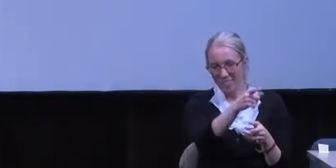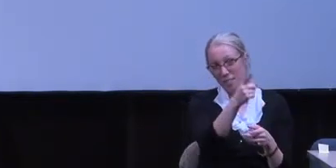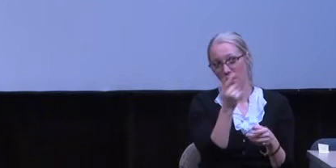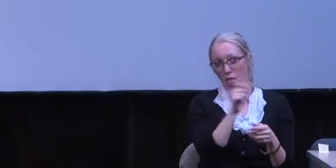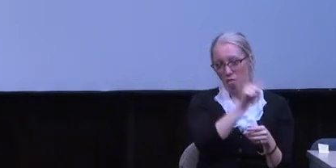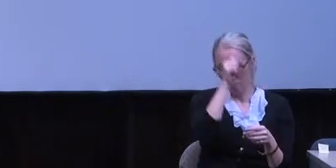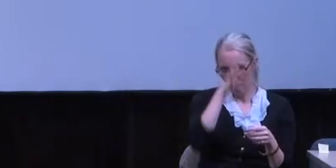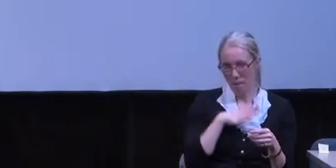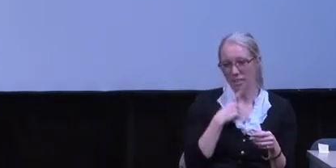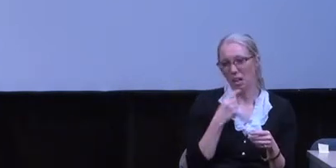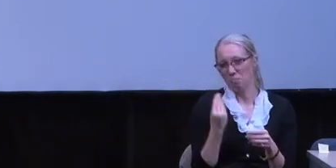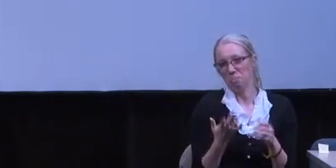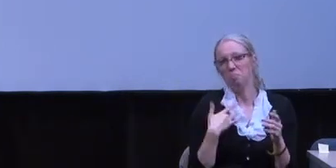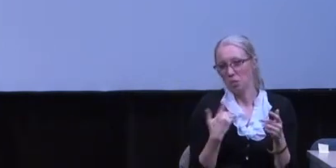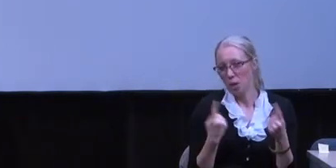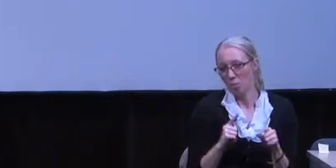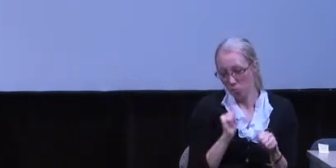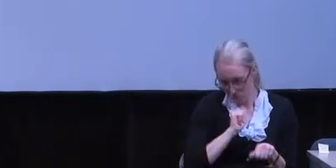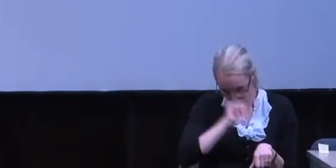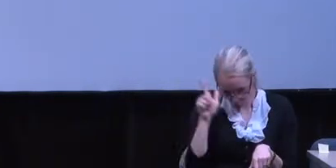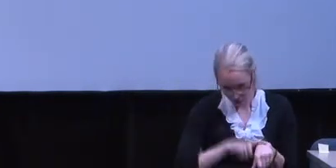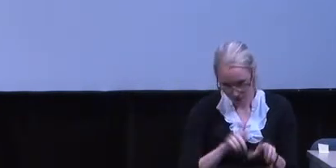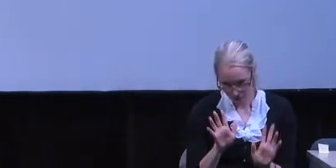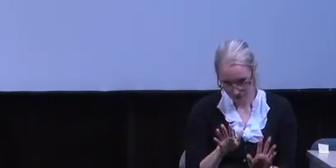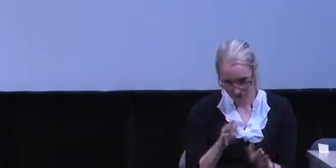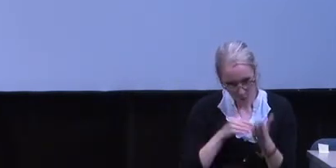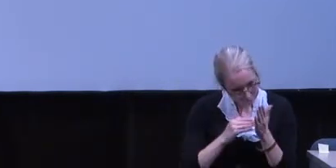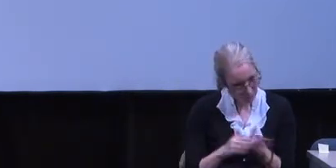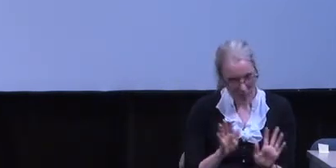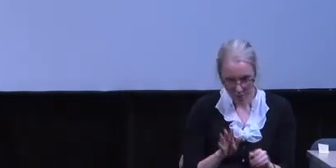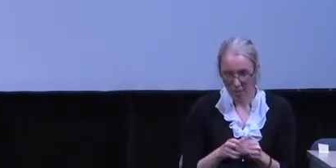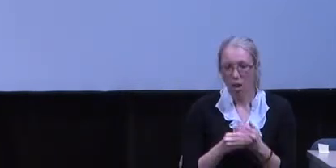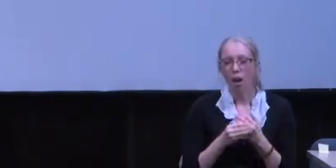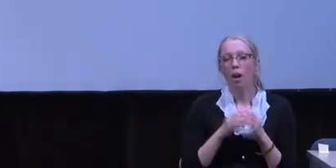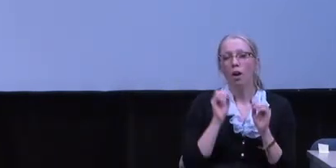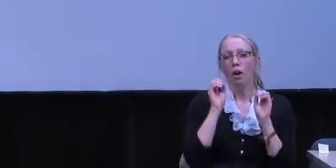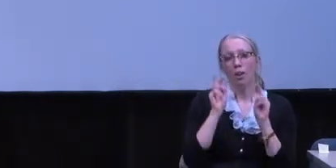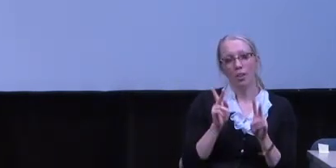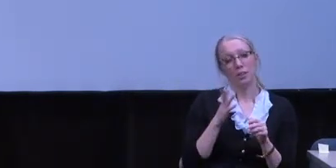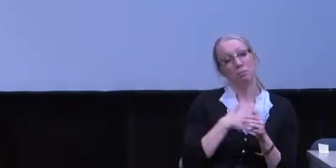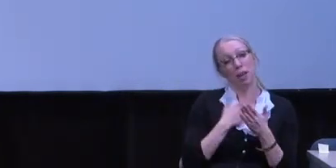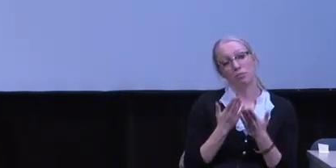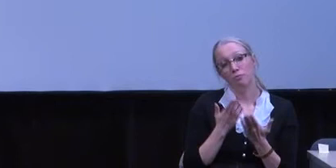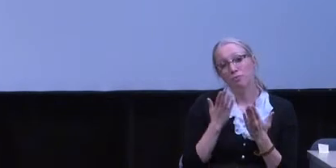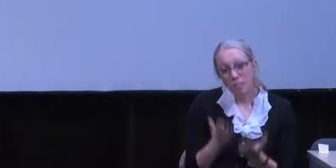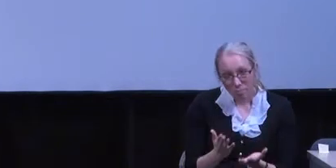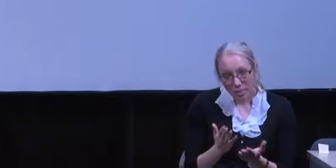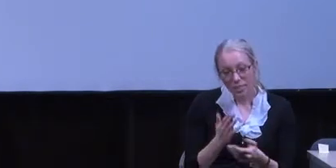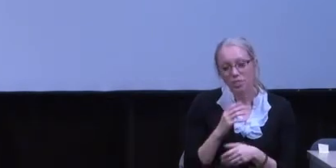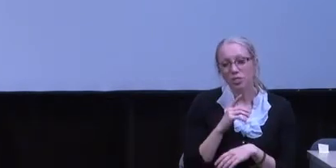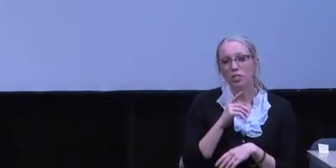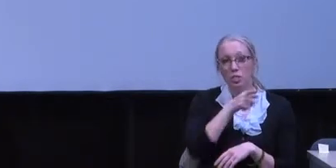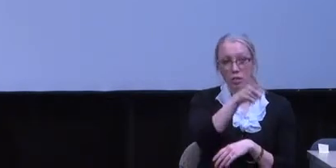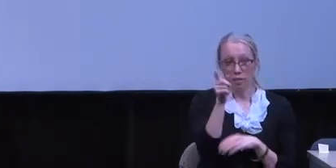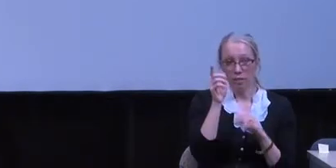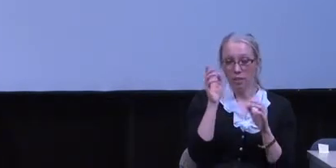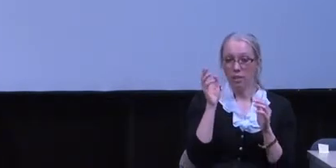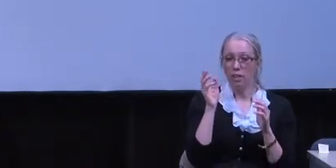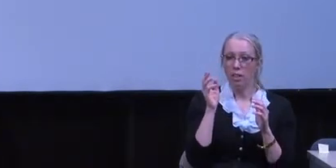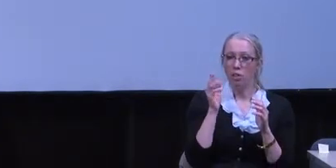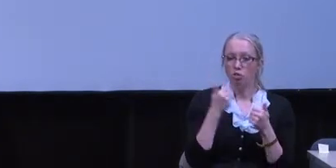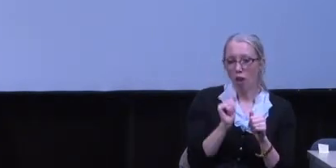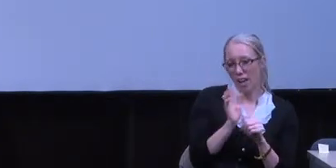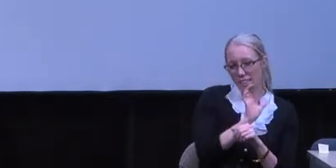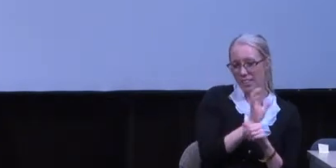That's a really good question. So my recommendation would be to see or utilize sources that already